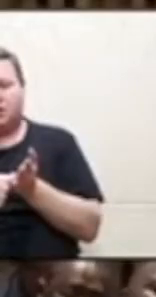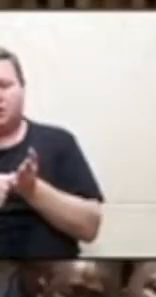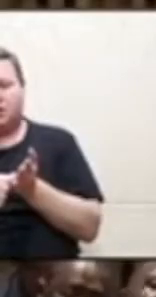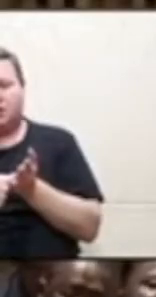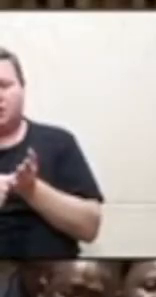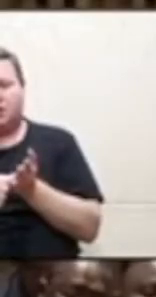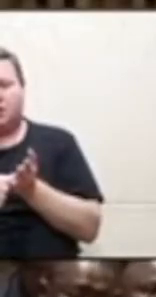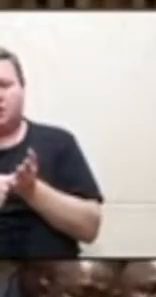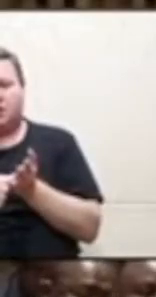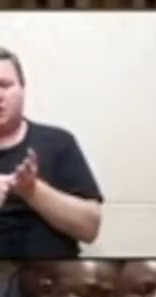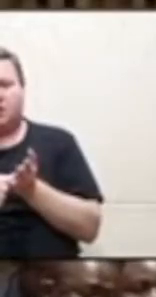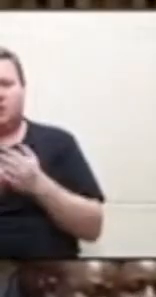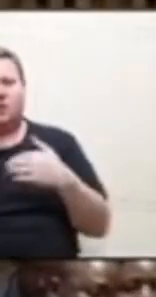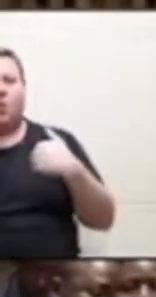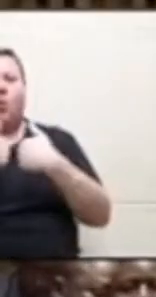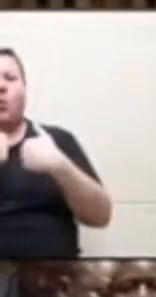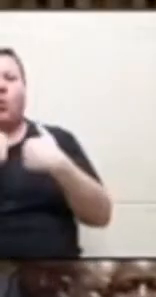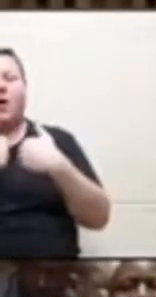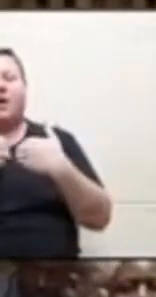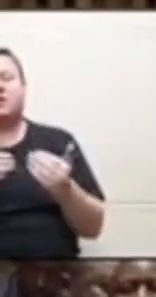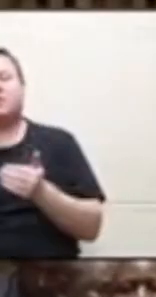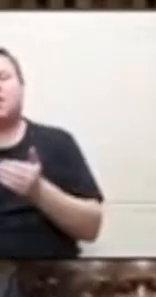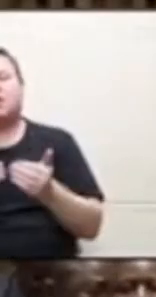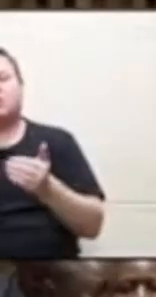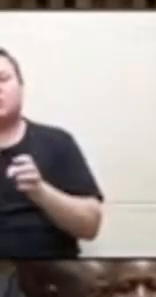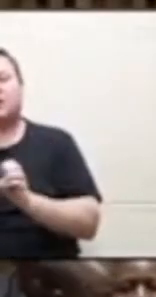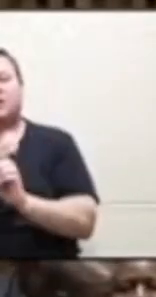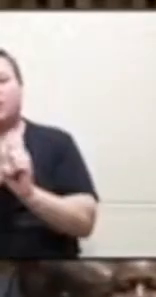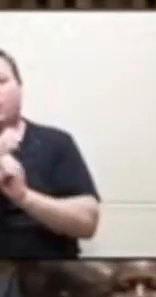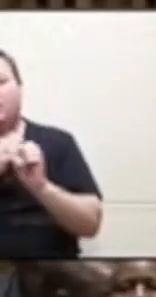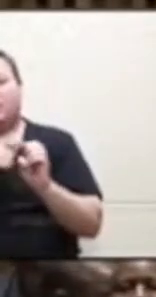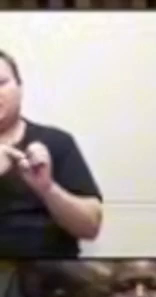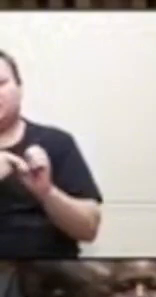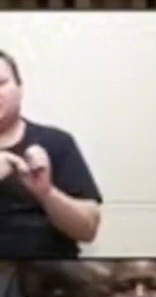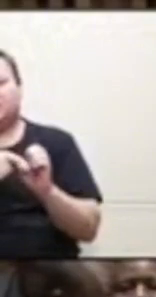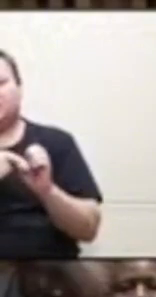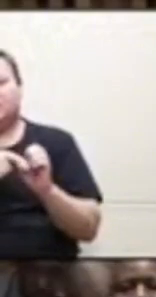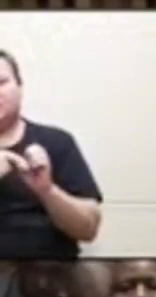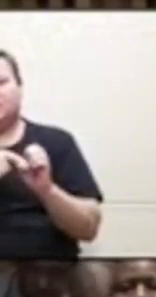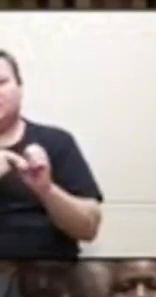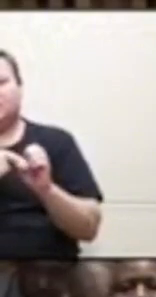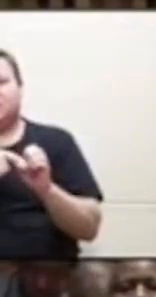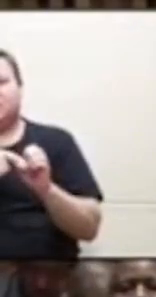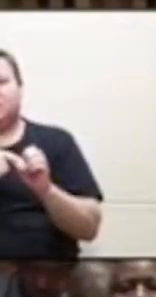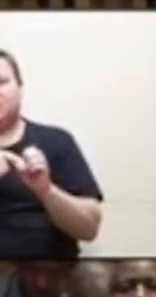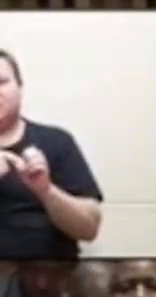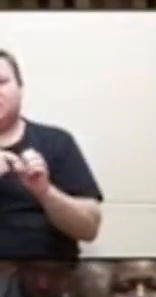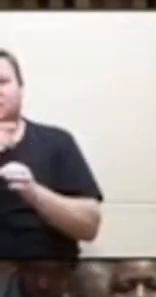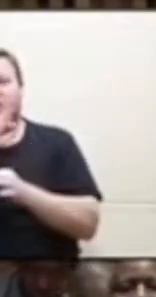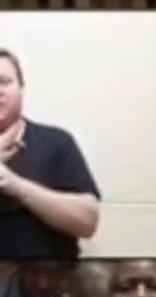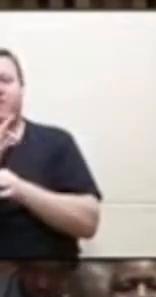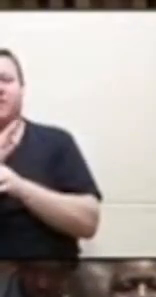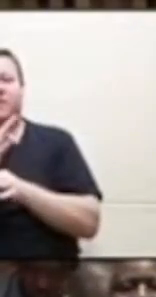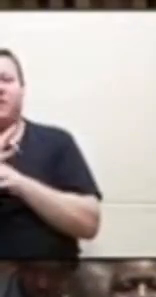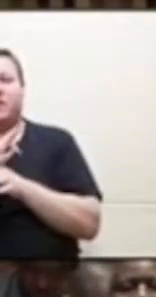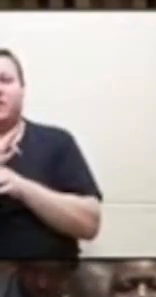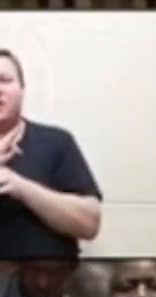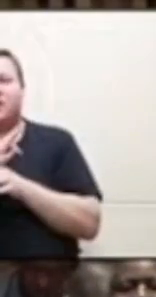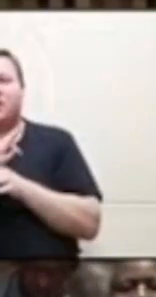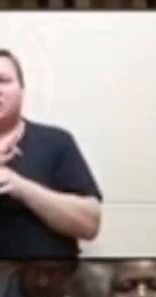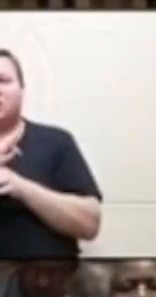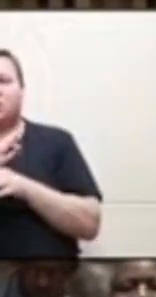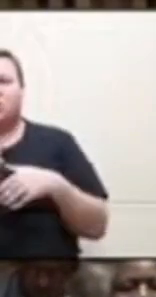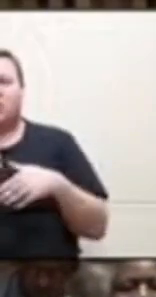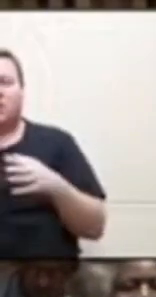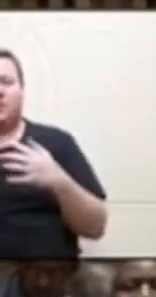waste management equipment to establish a functional dumping site for that particular year. Hence,